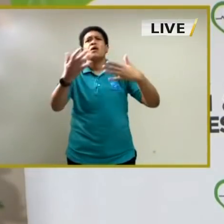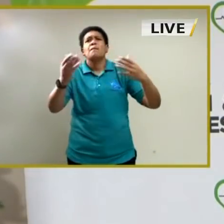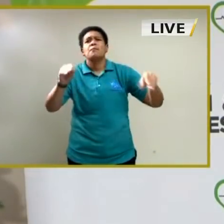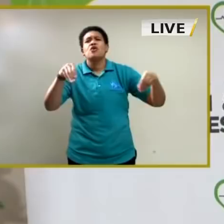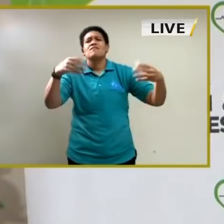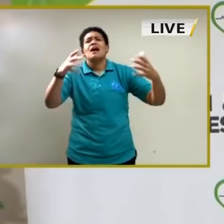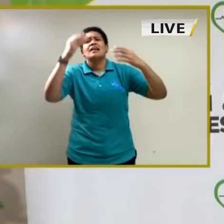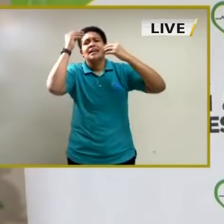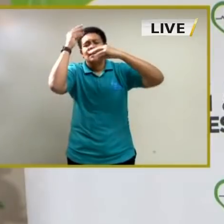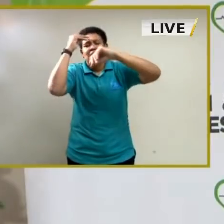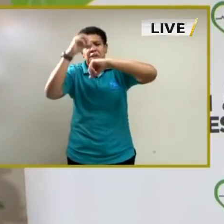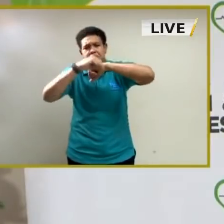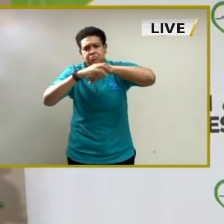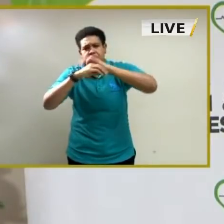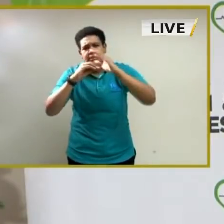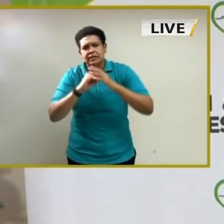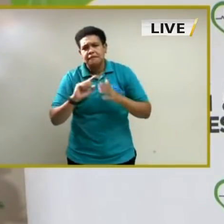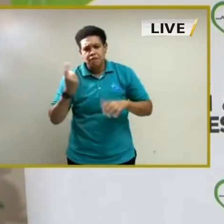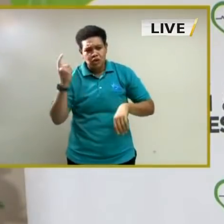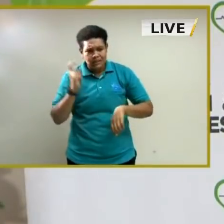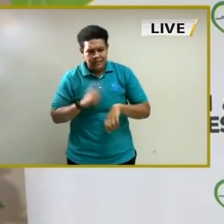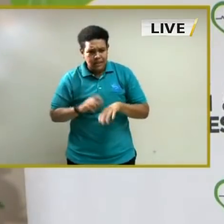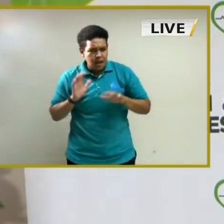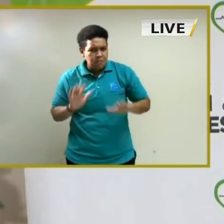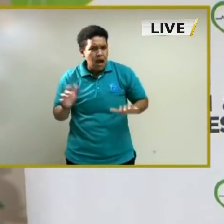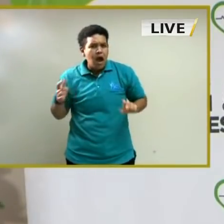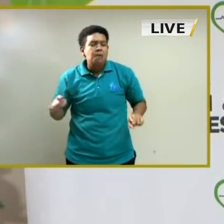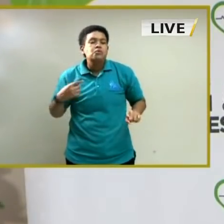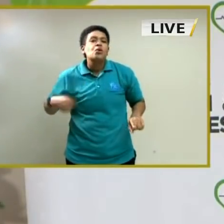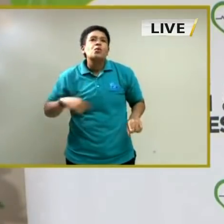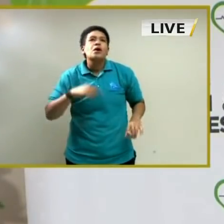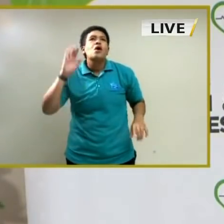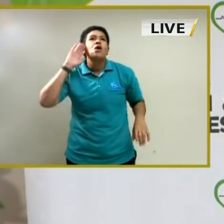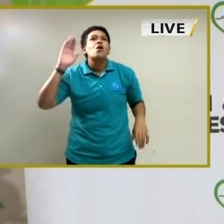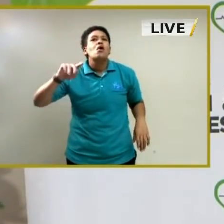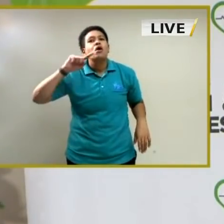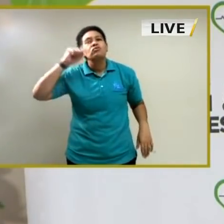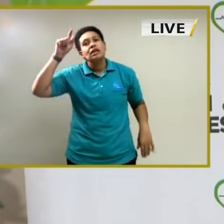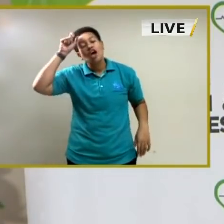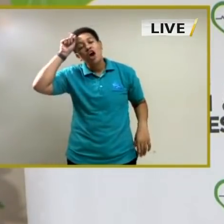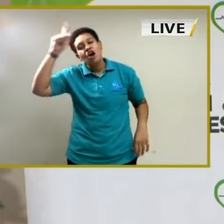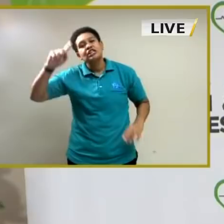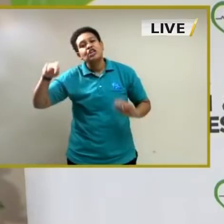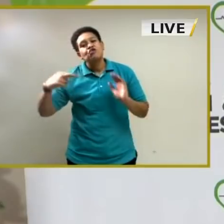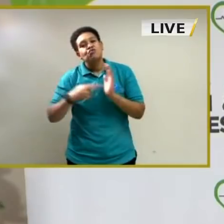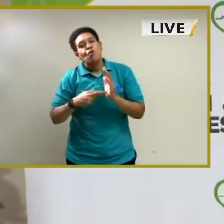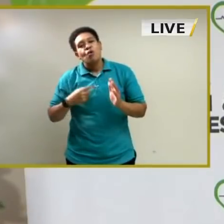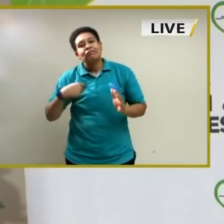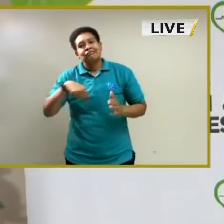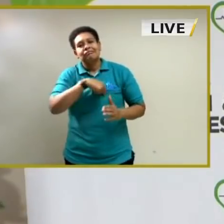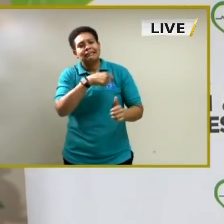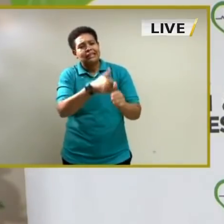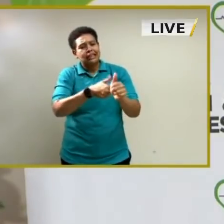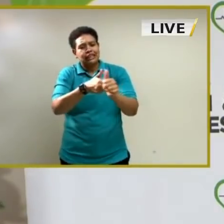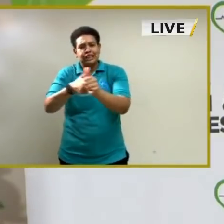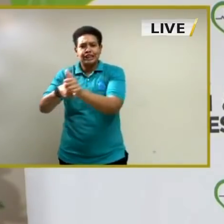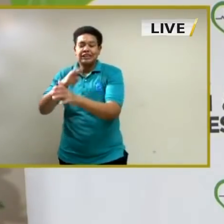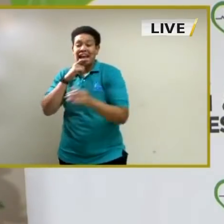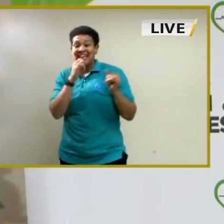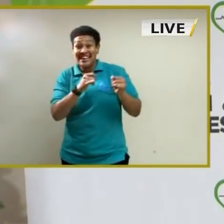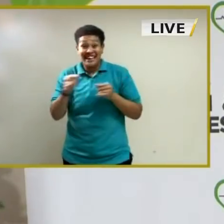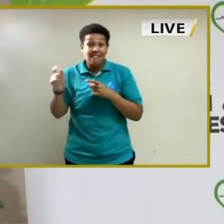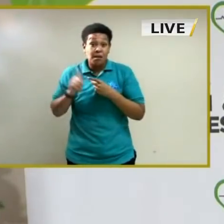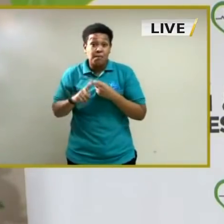the information in the first instance so that we all understand the role that we each as individuals